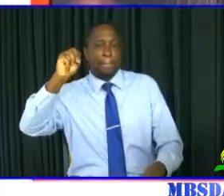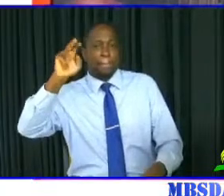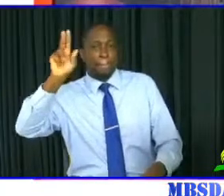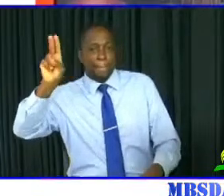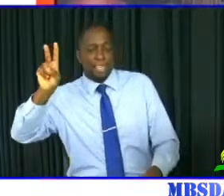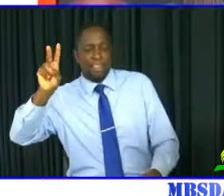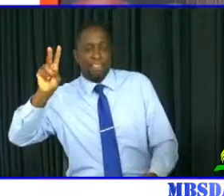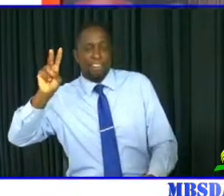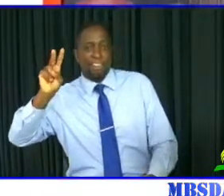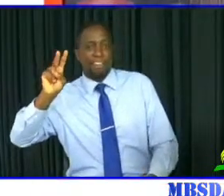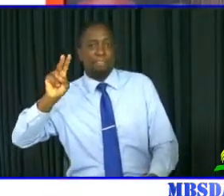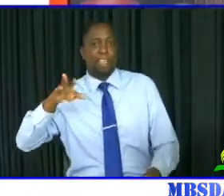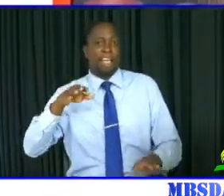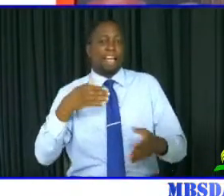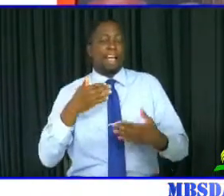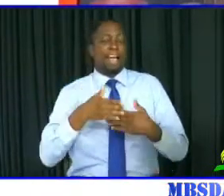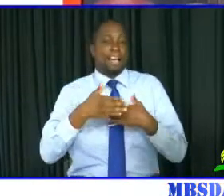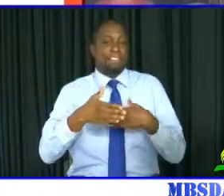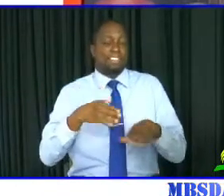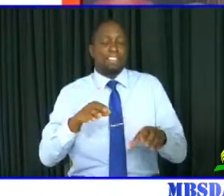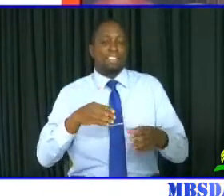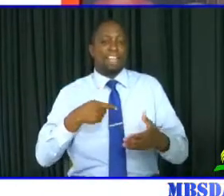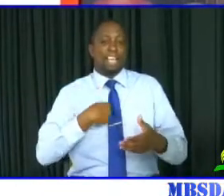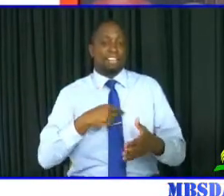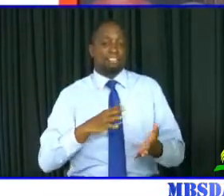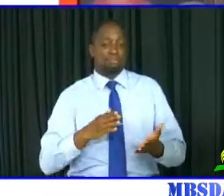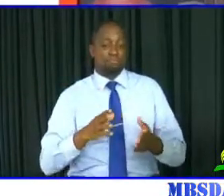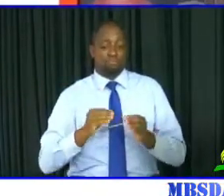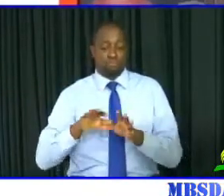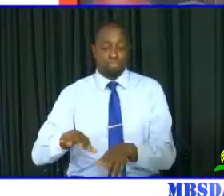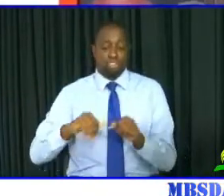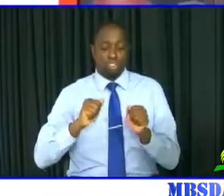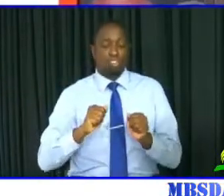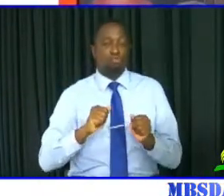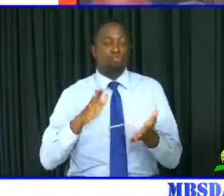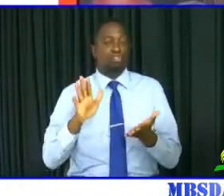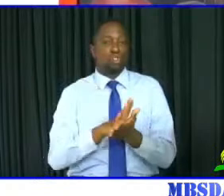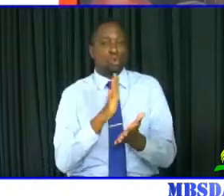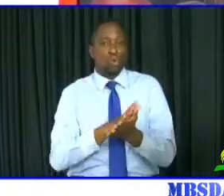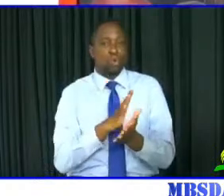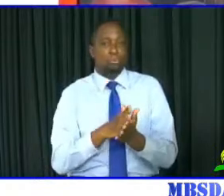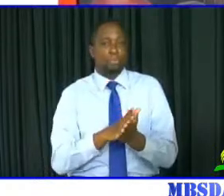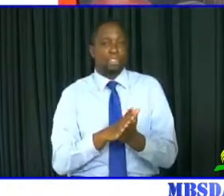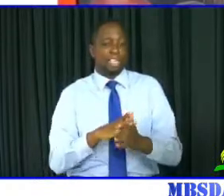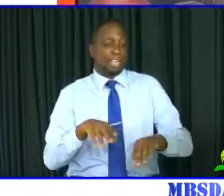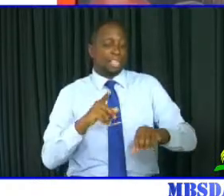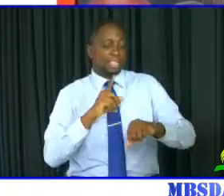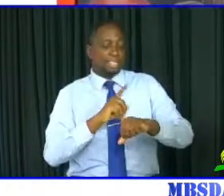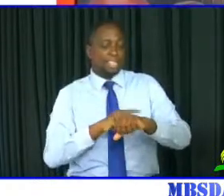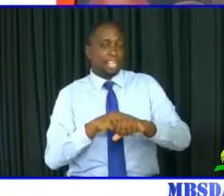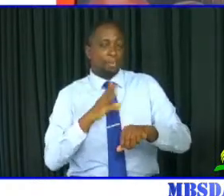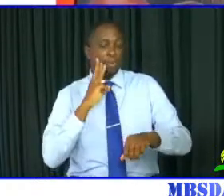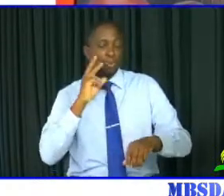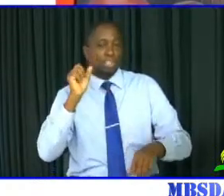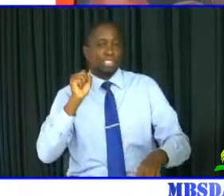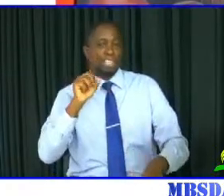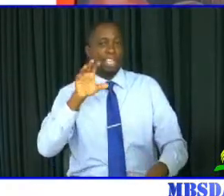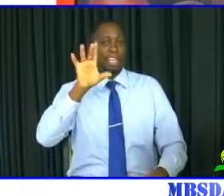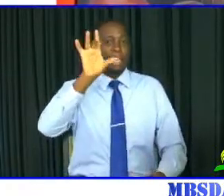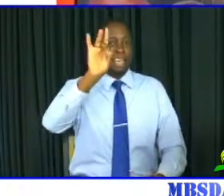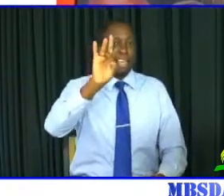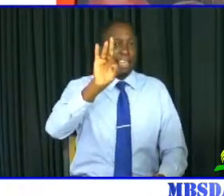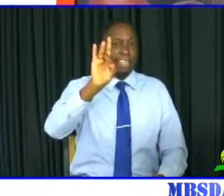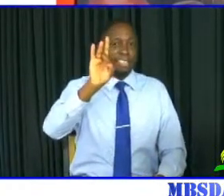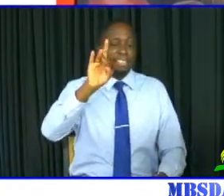Hall. And there in Mandeville, it was about 8 o'clock that I saw